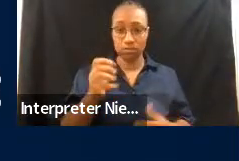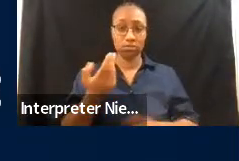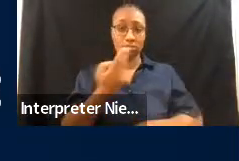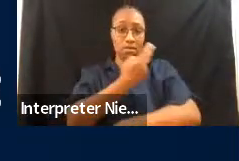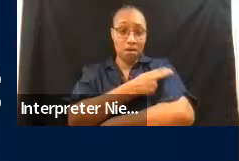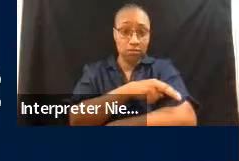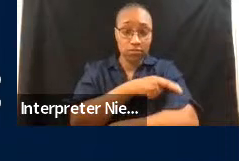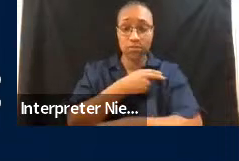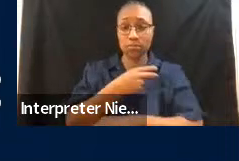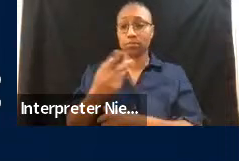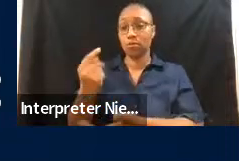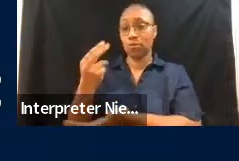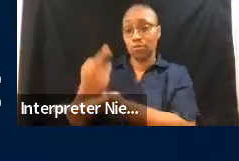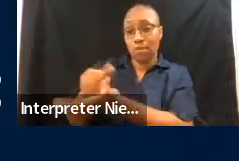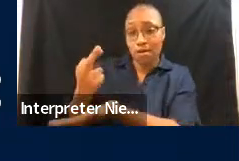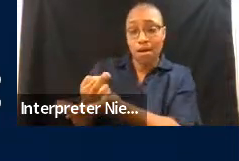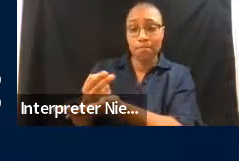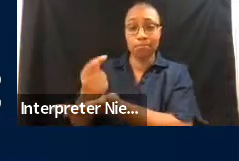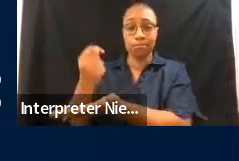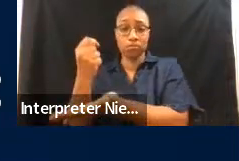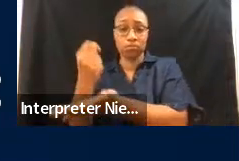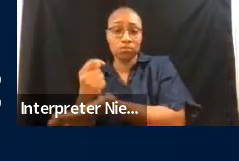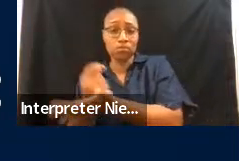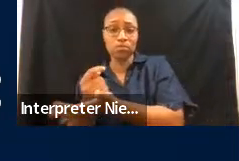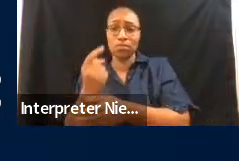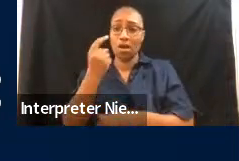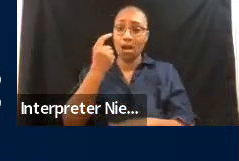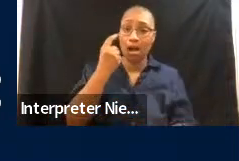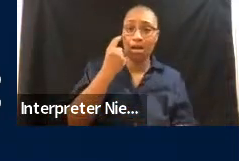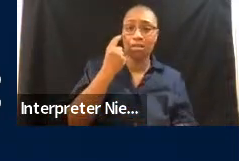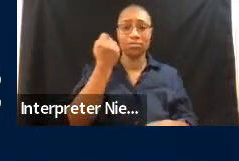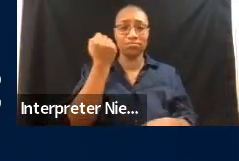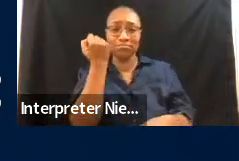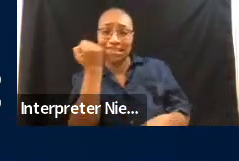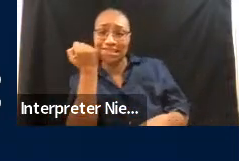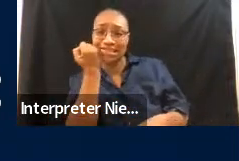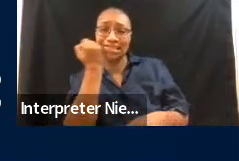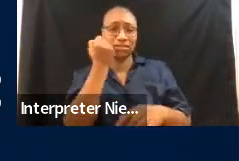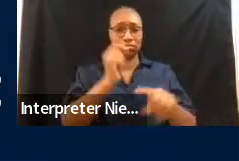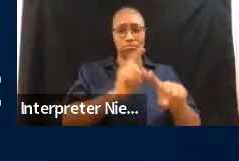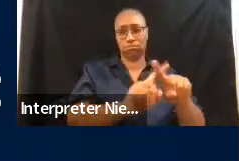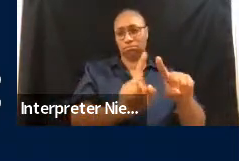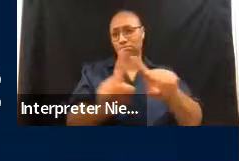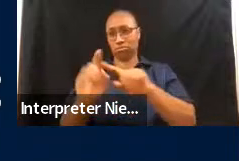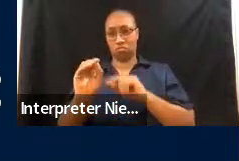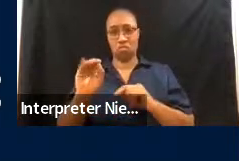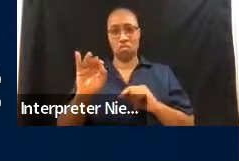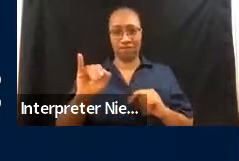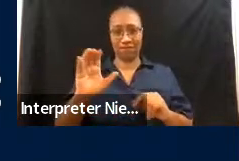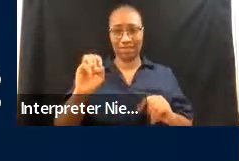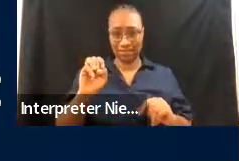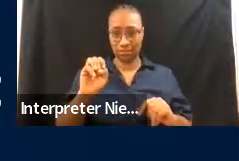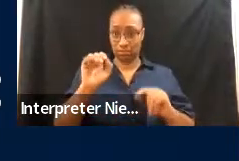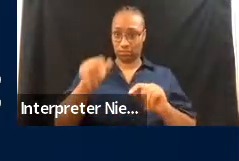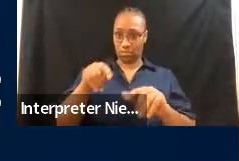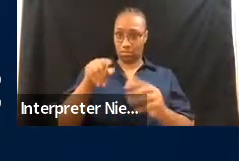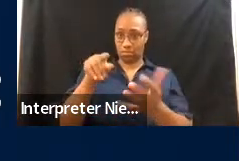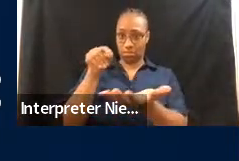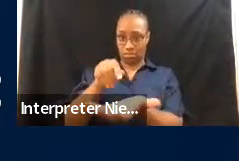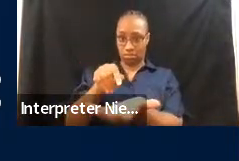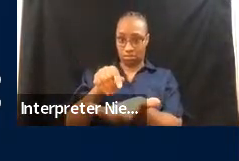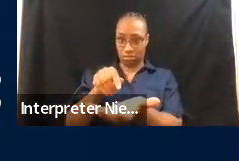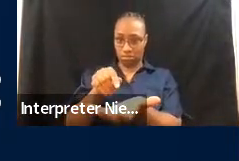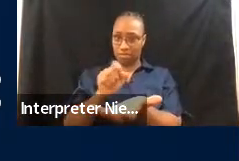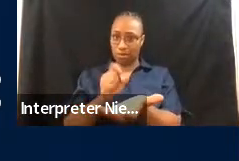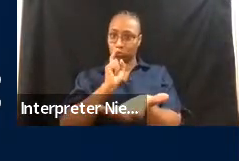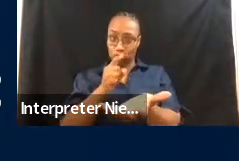optometrists, dentists, and other medical settings are usable by individuals with accessibility needs, and